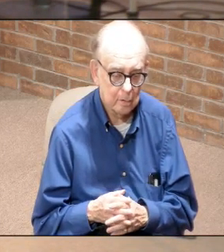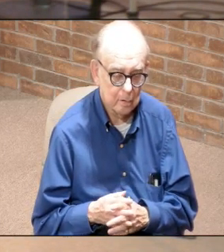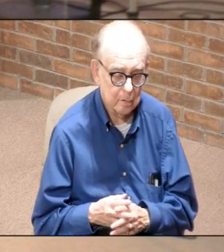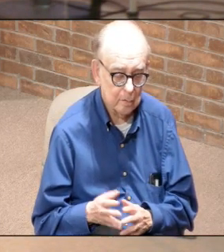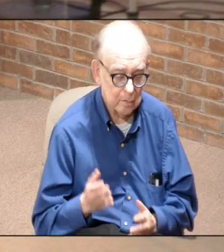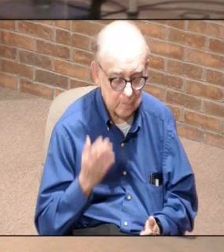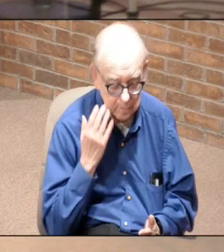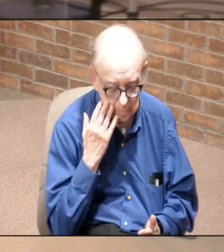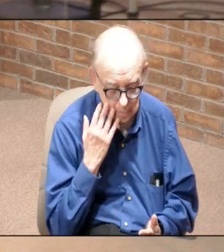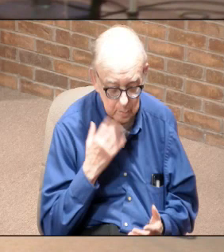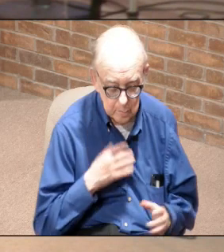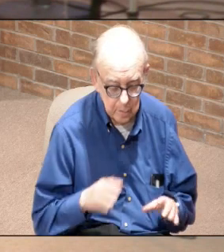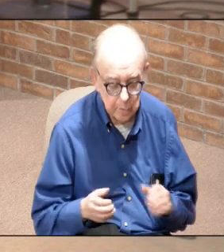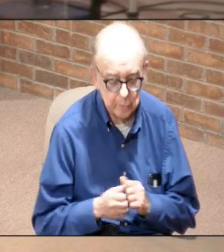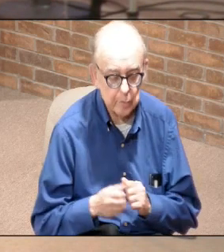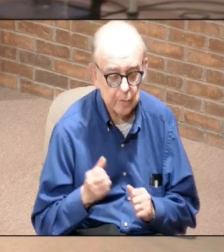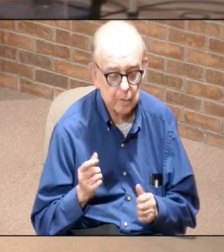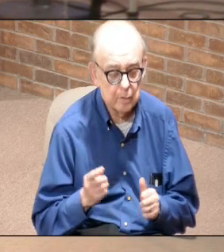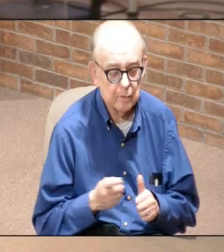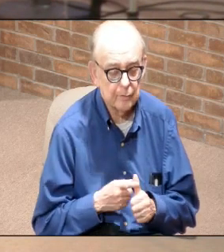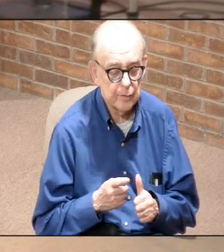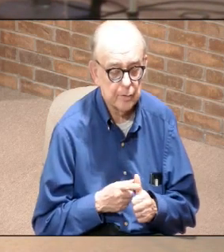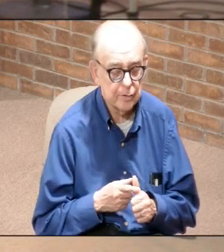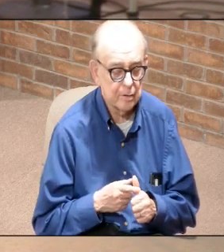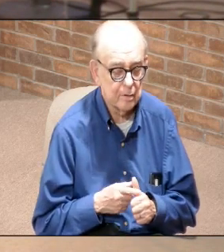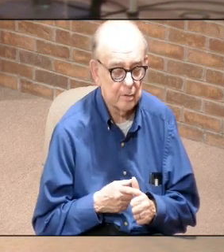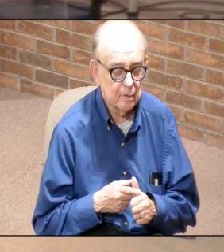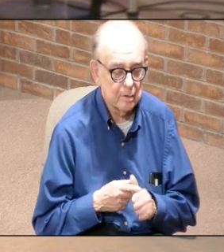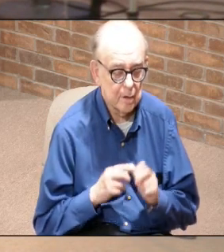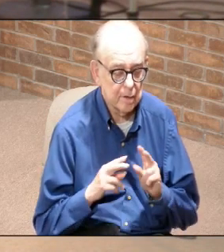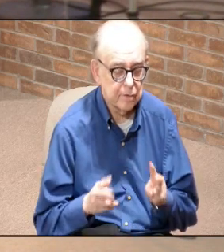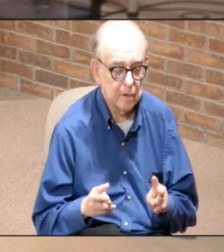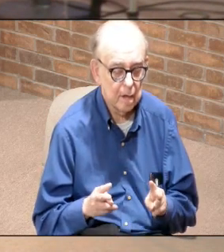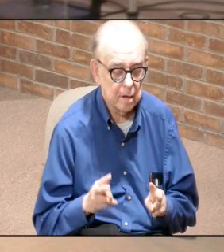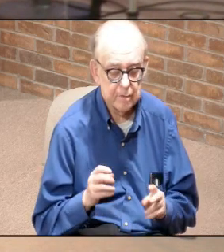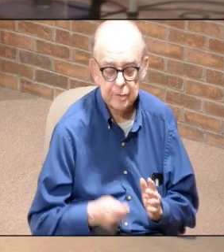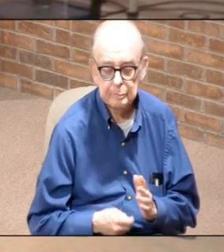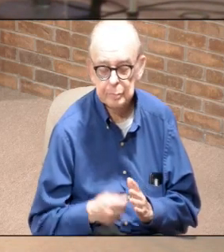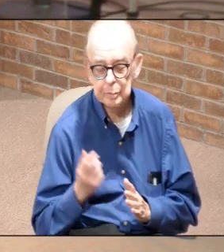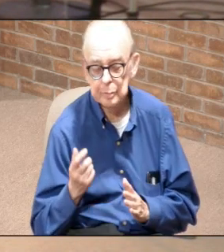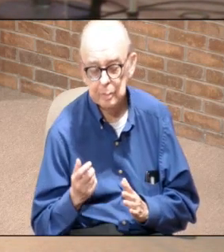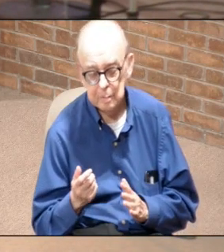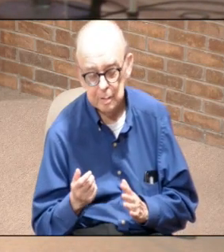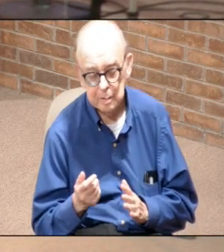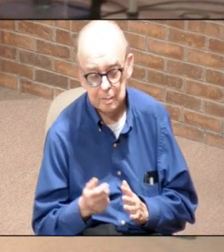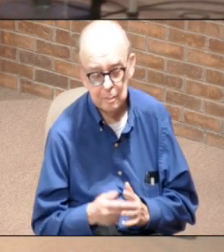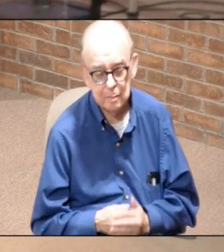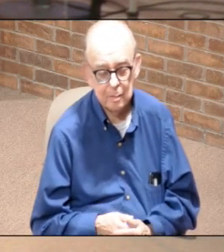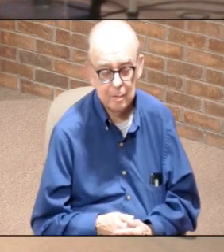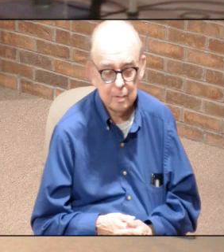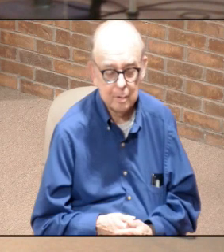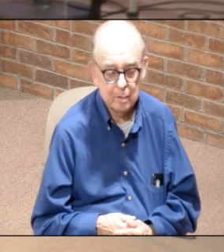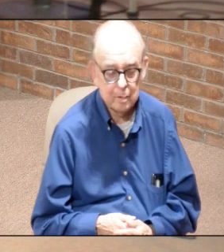You know what I do with first impressions that I get of people? I throw them away.